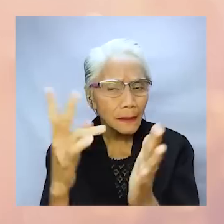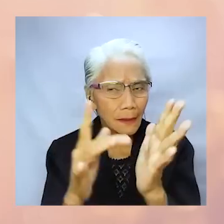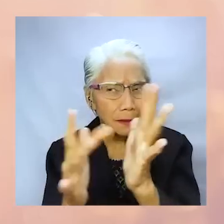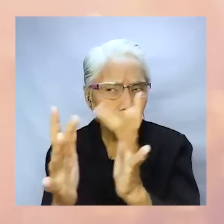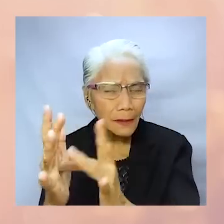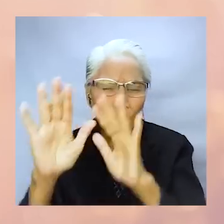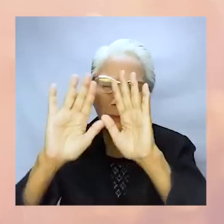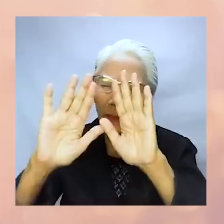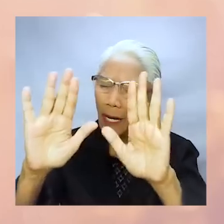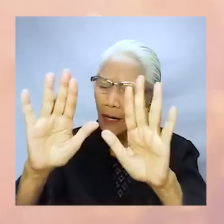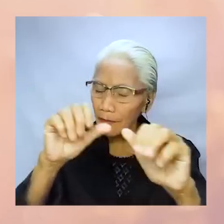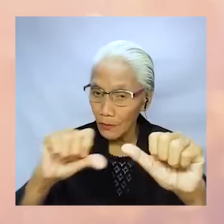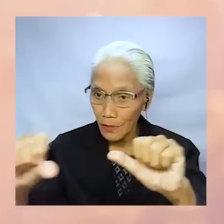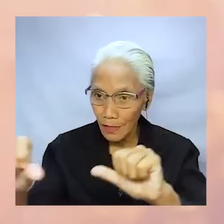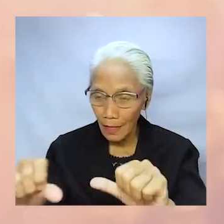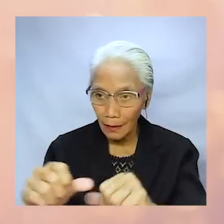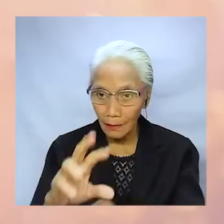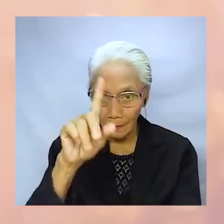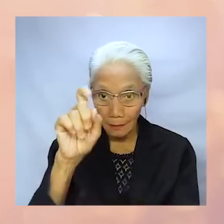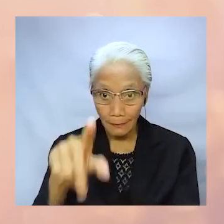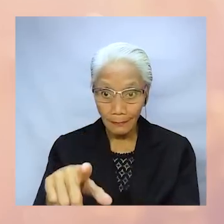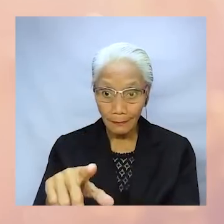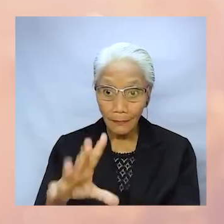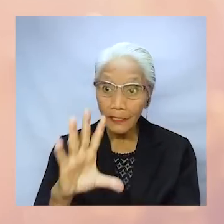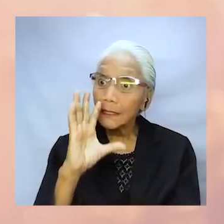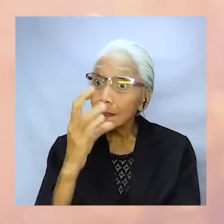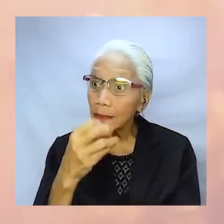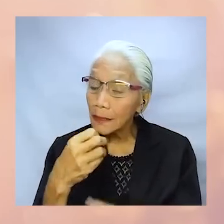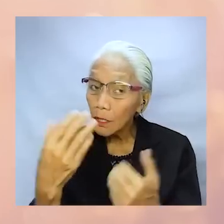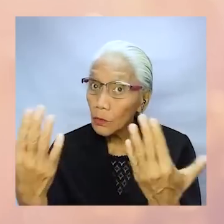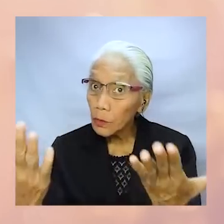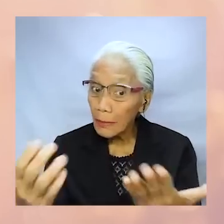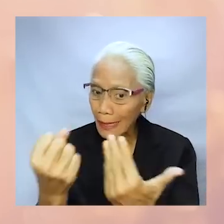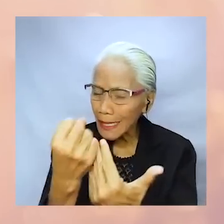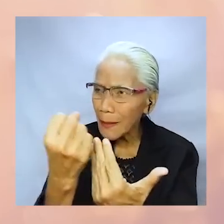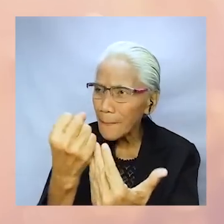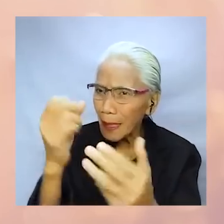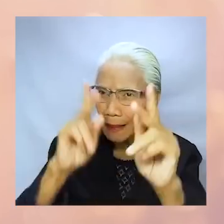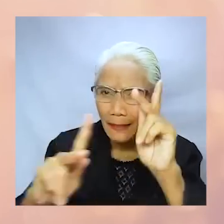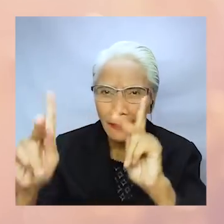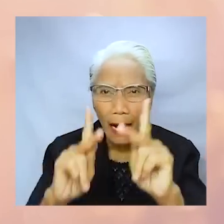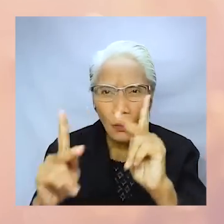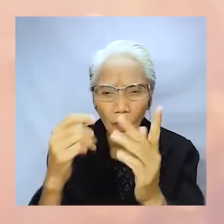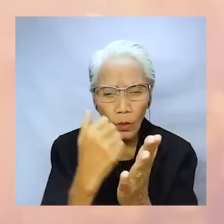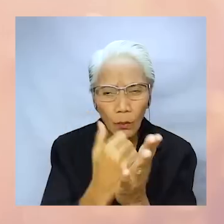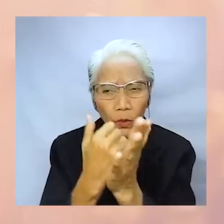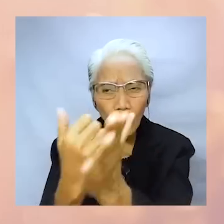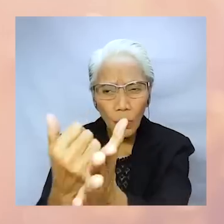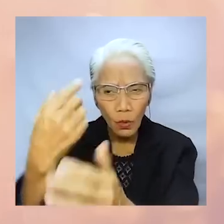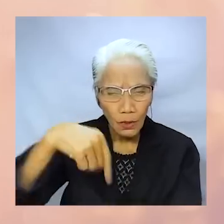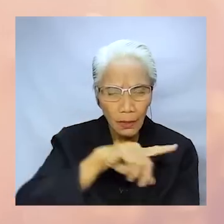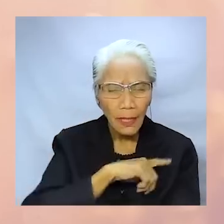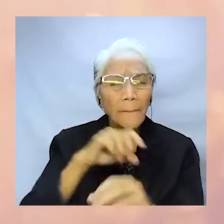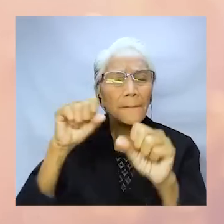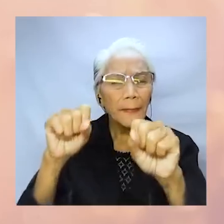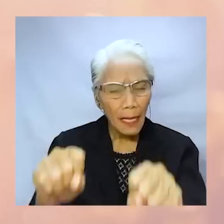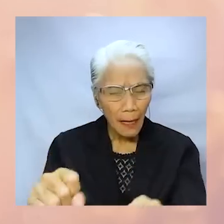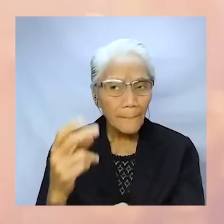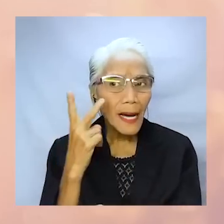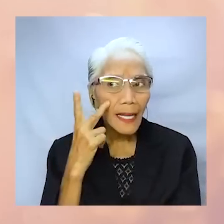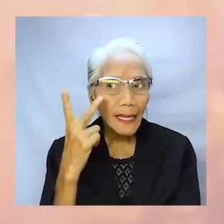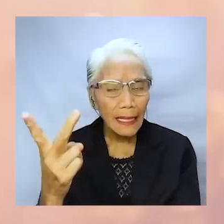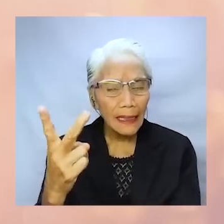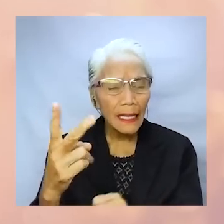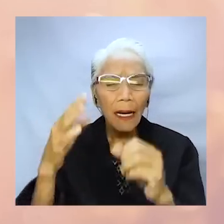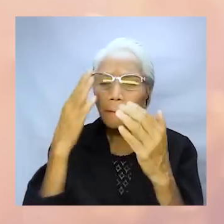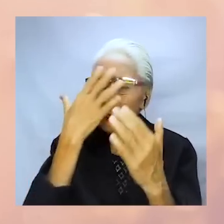acts? Sino ang mga simple at payak na tao na tumutulong sa atin para makita ang magagandang gawa